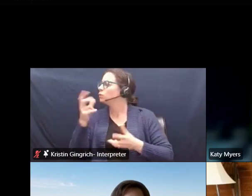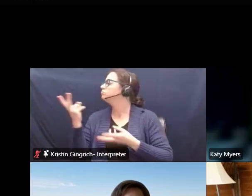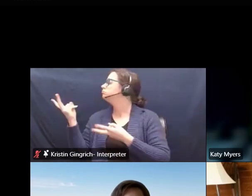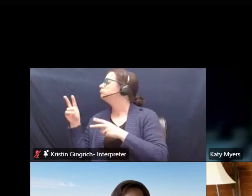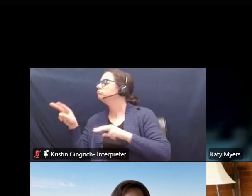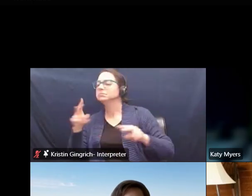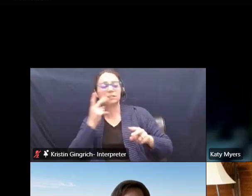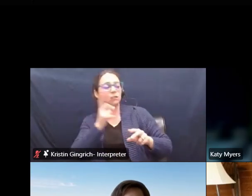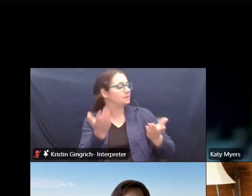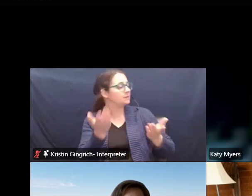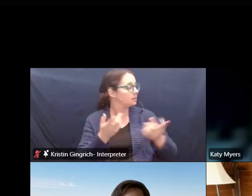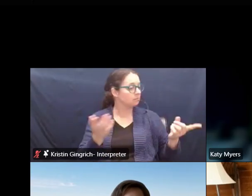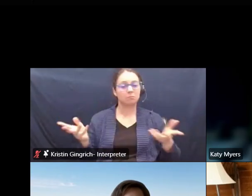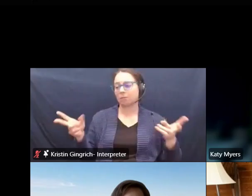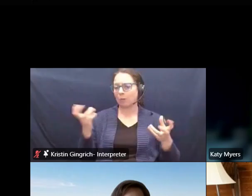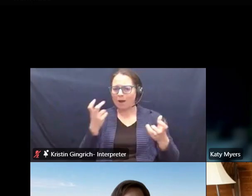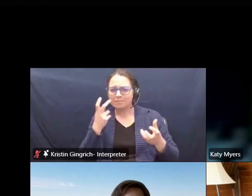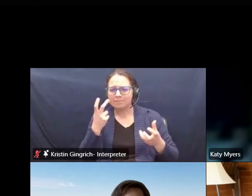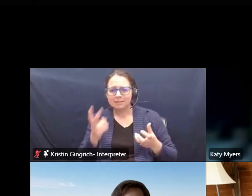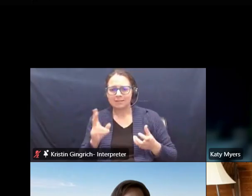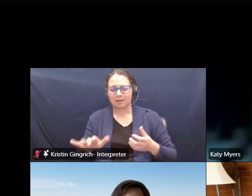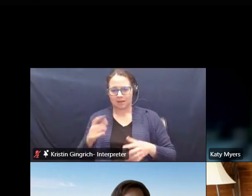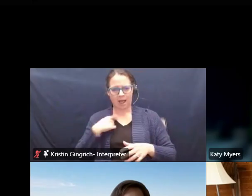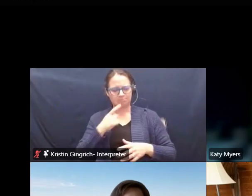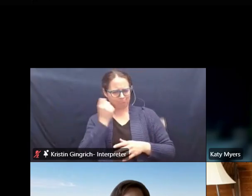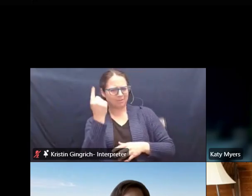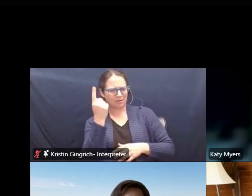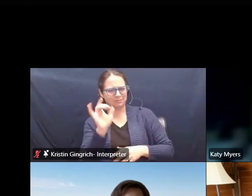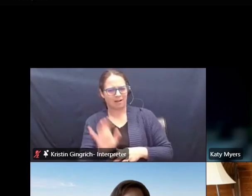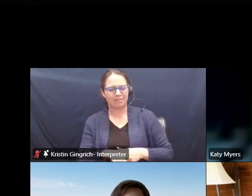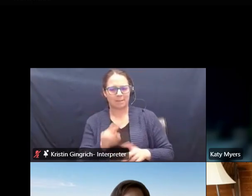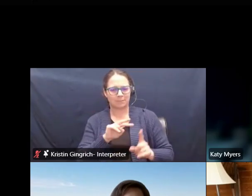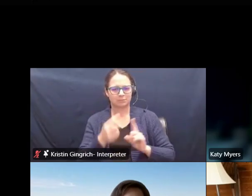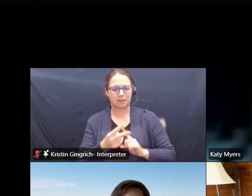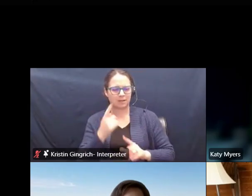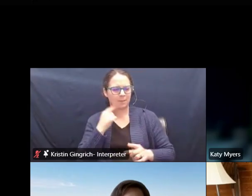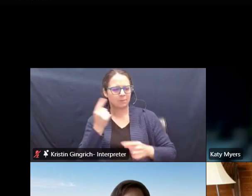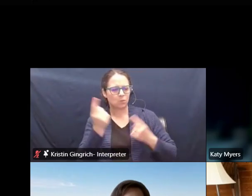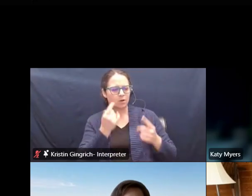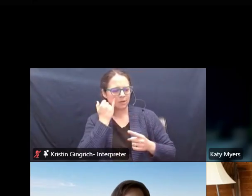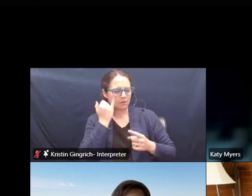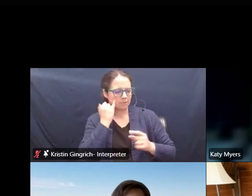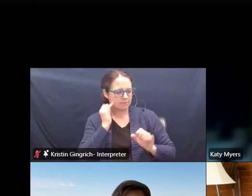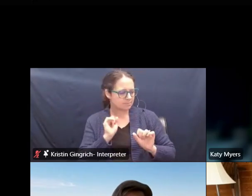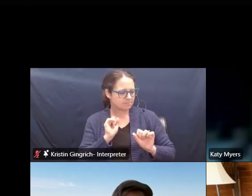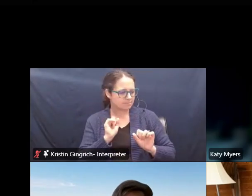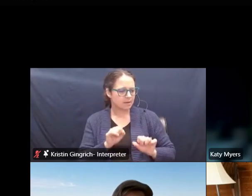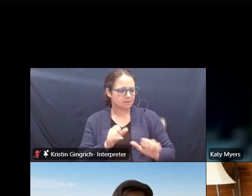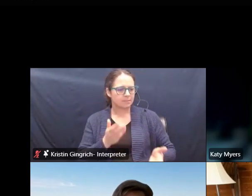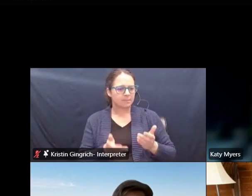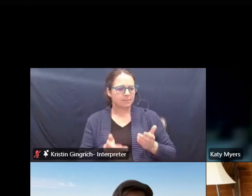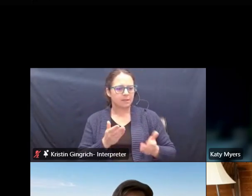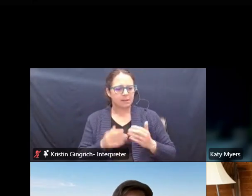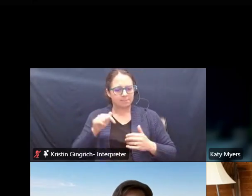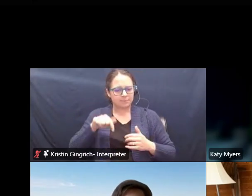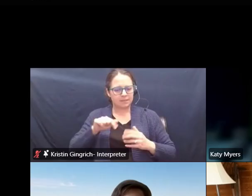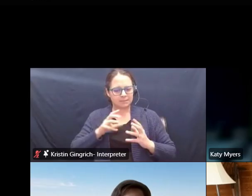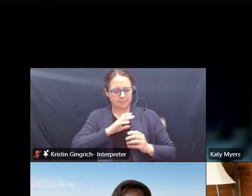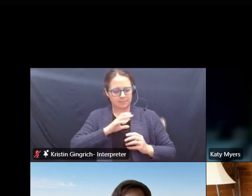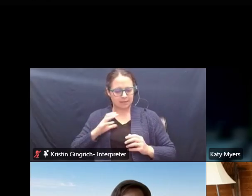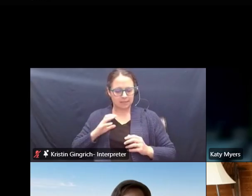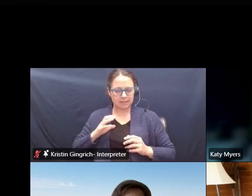I absolutely get that. And I'm just wondering if that is something that this committee